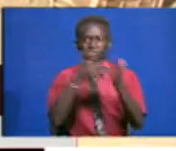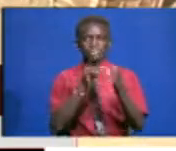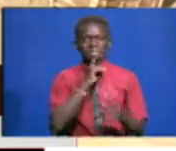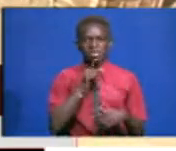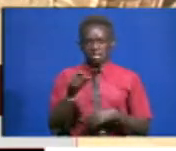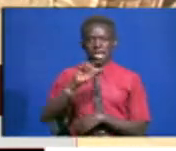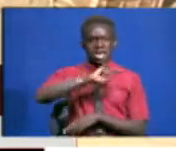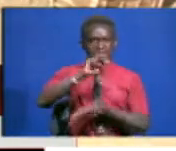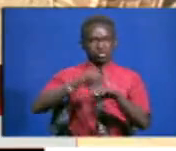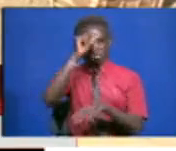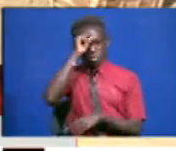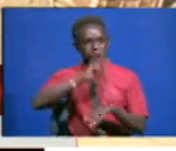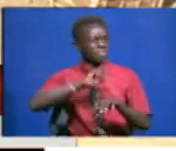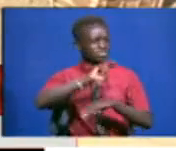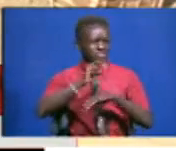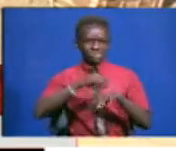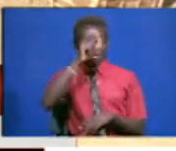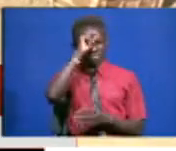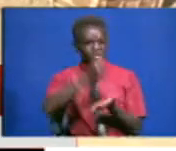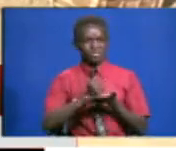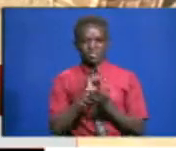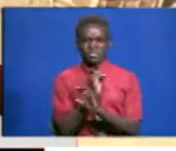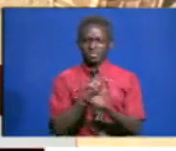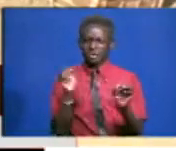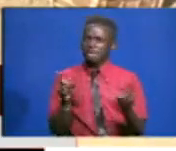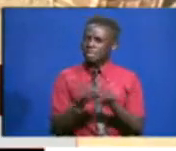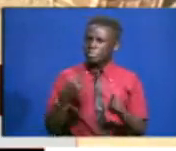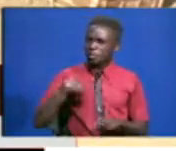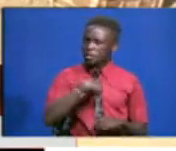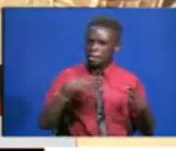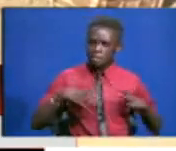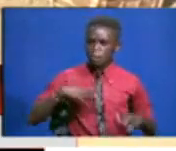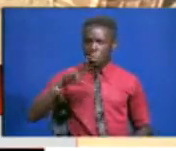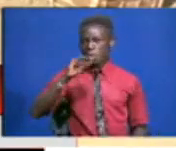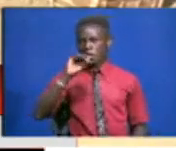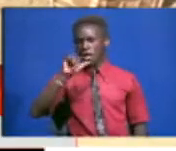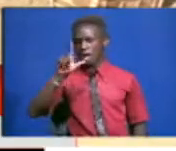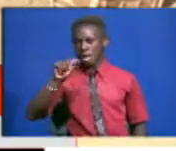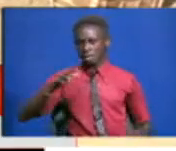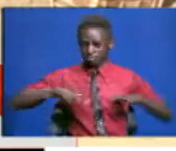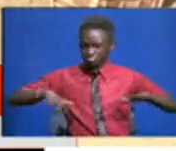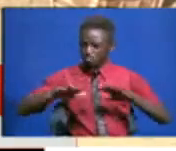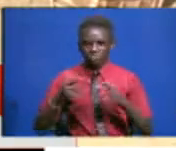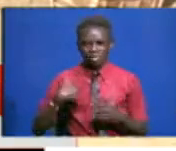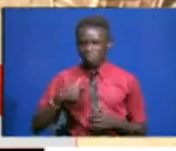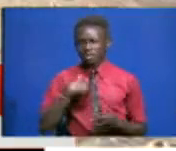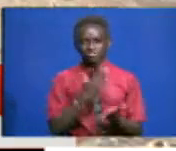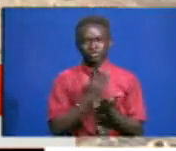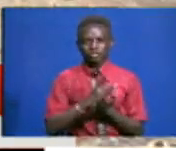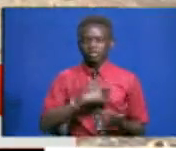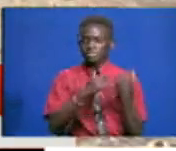ya itusaidi. Sasa kwa hiyo tunasikia sisi watu wa Maera, tunasikia tumefinywa sana, tukua na hau sana juu ya hii